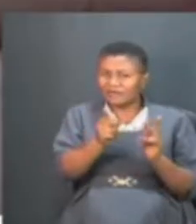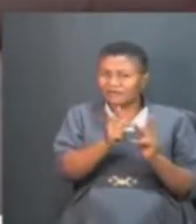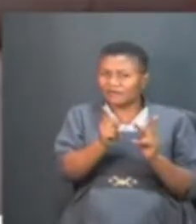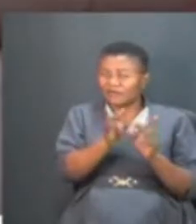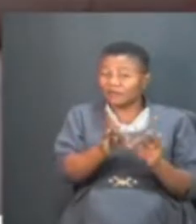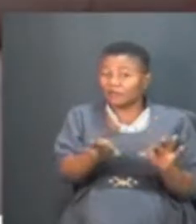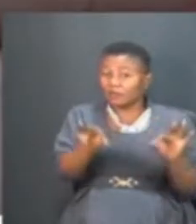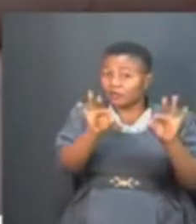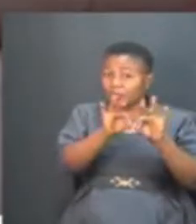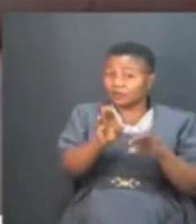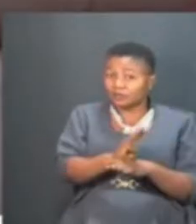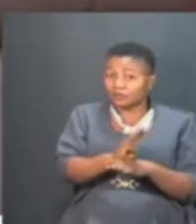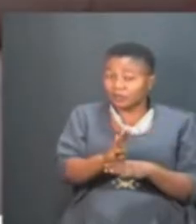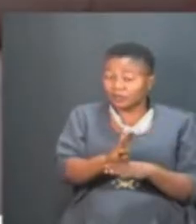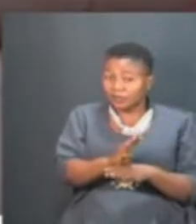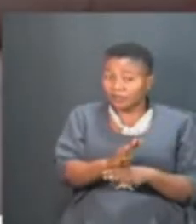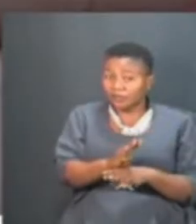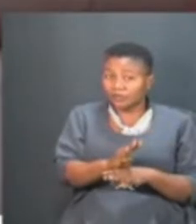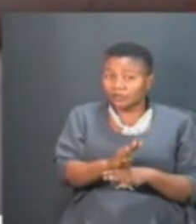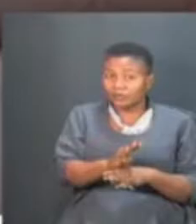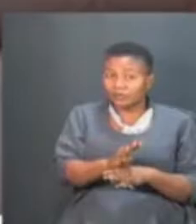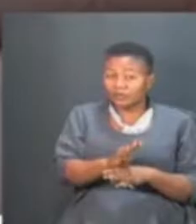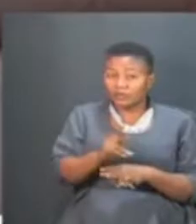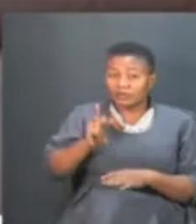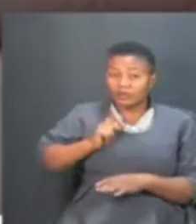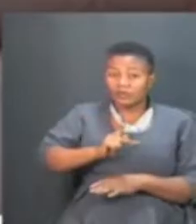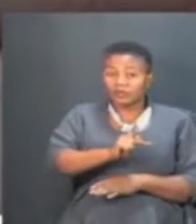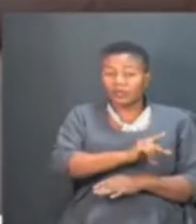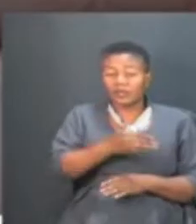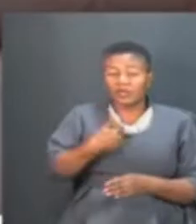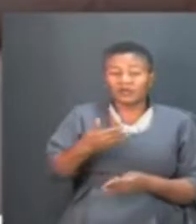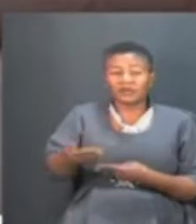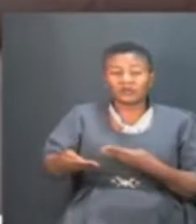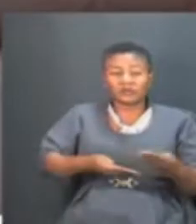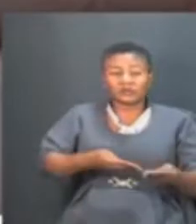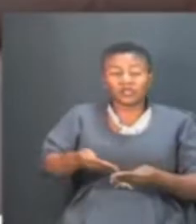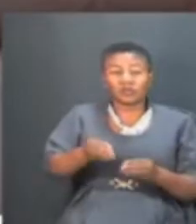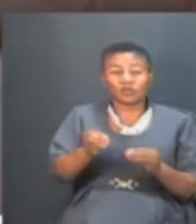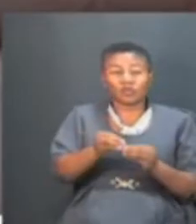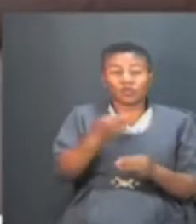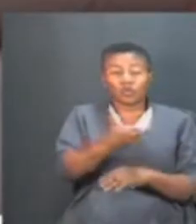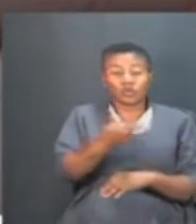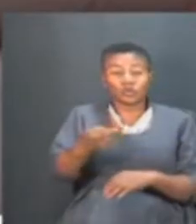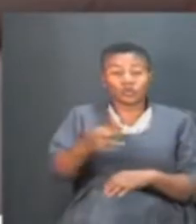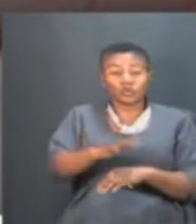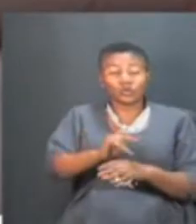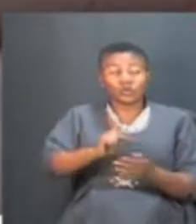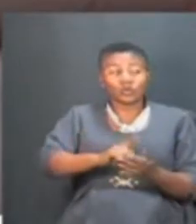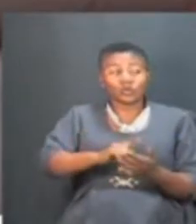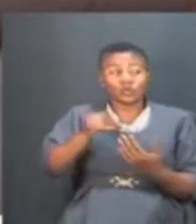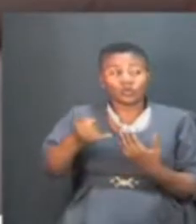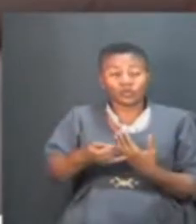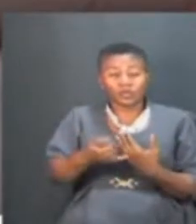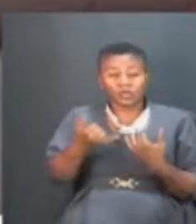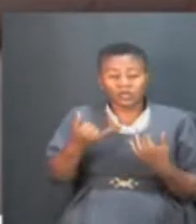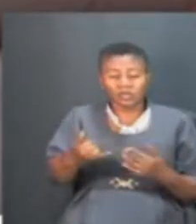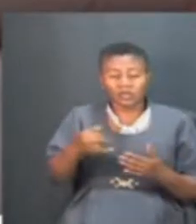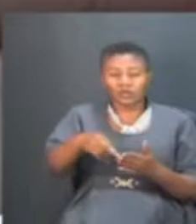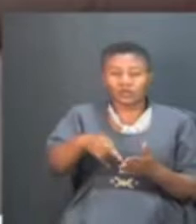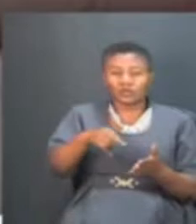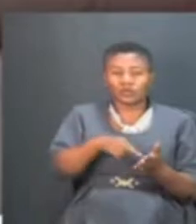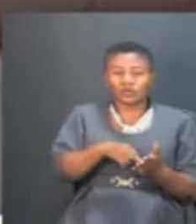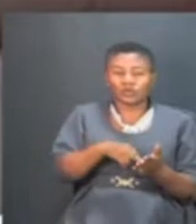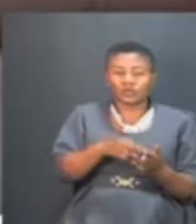know, Parliament has spent a lot of resources on this project. You and I know the report is ready. The